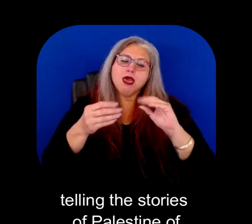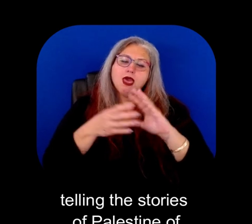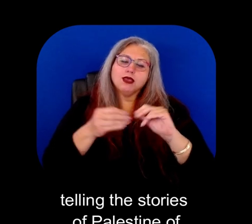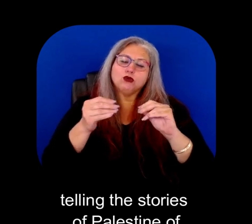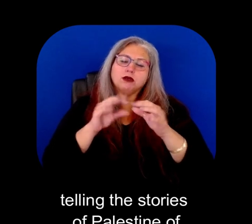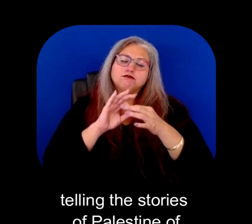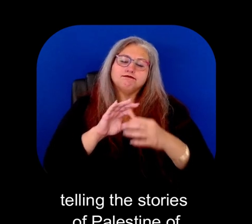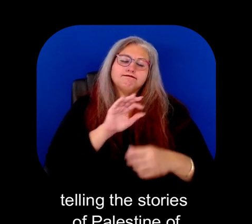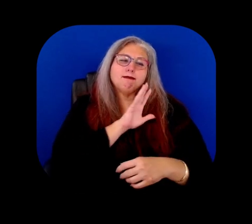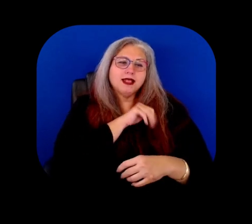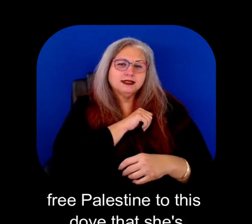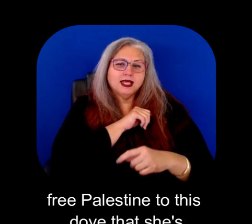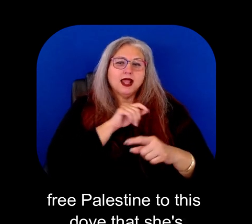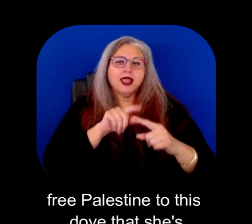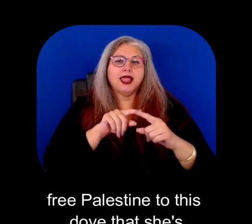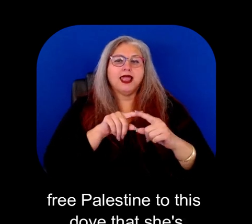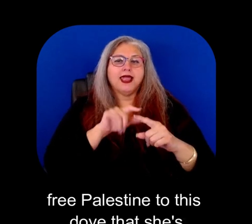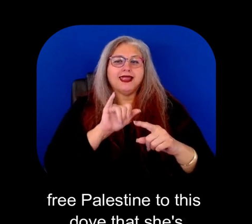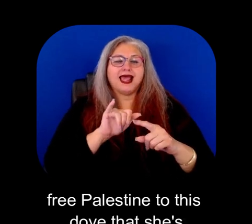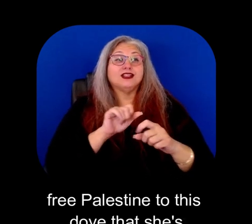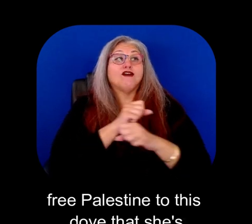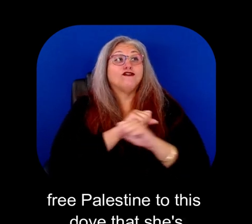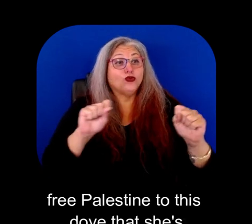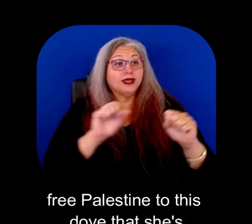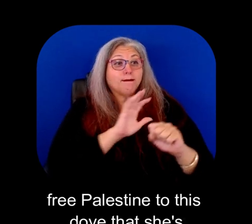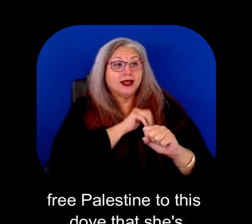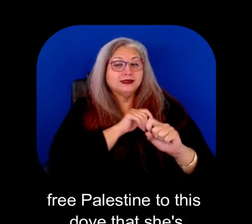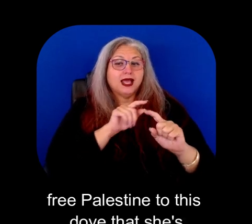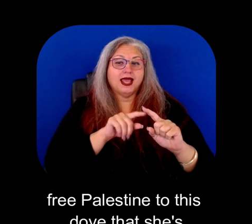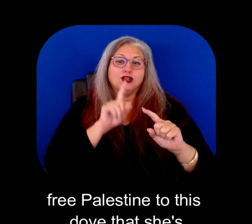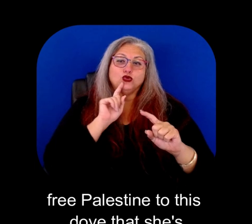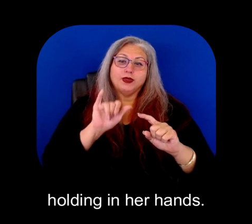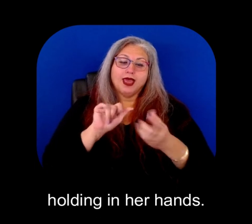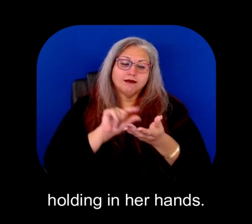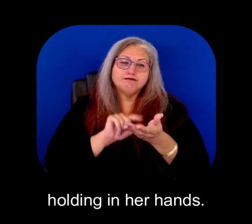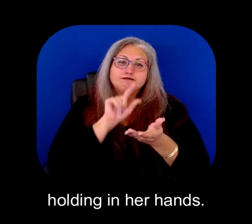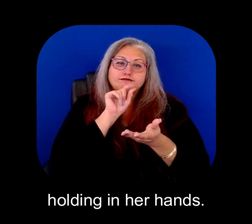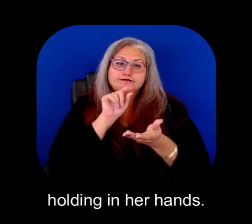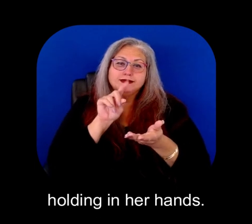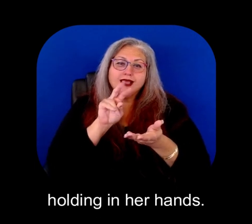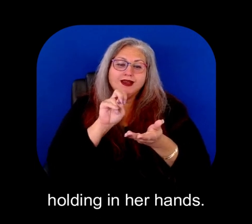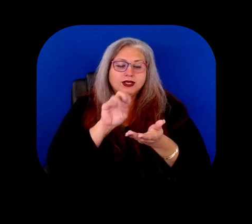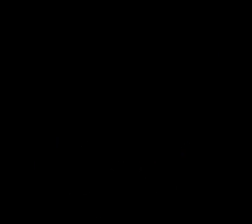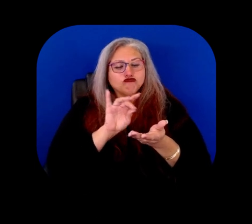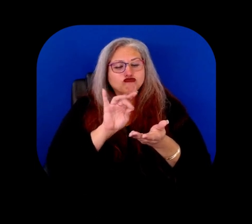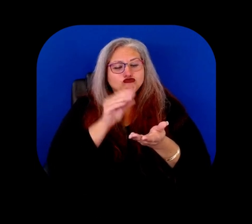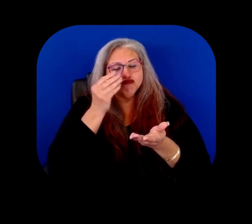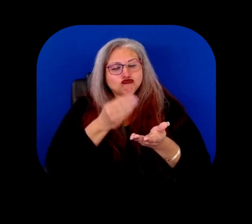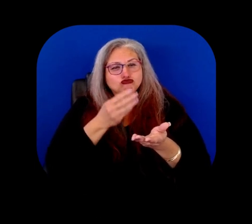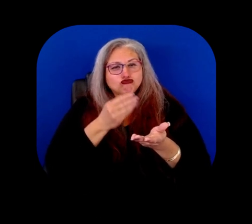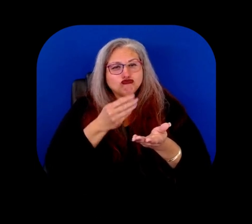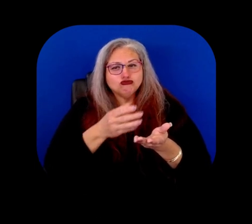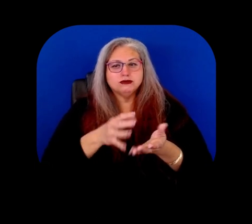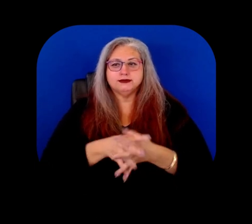of Palestine, of free Palestine, to this dove that she's holding in her hands.